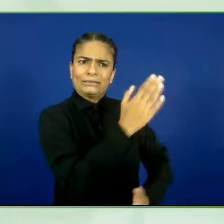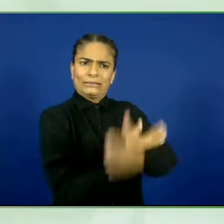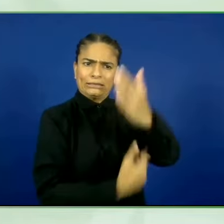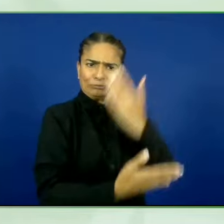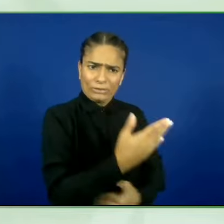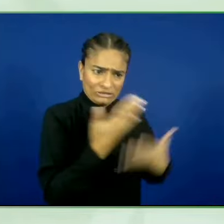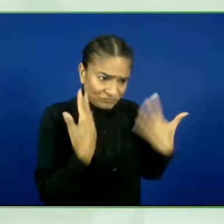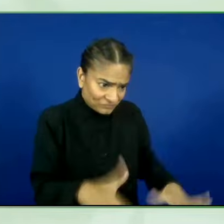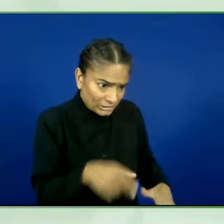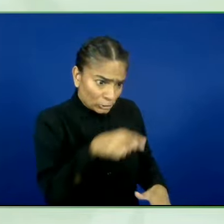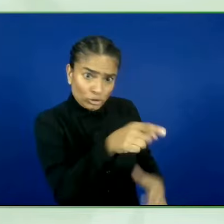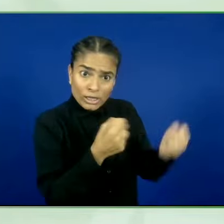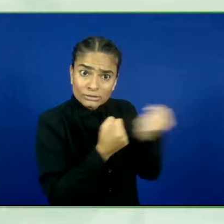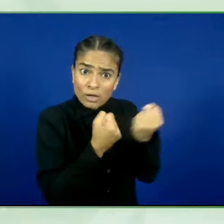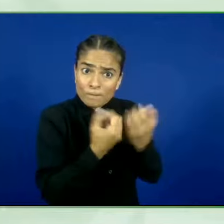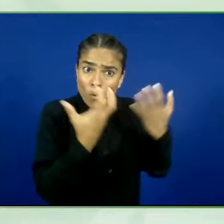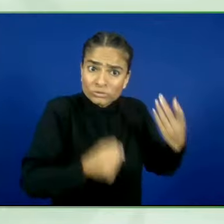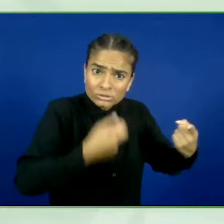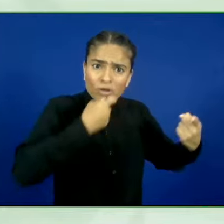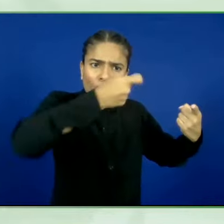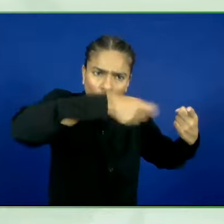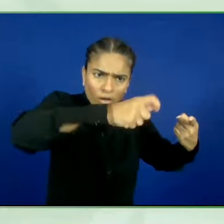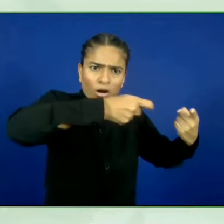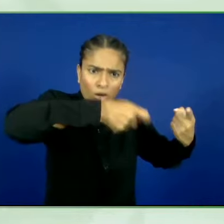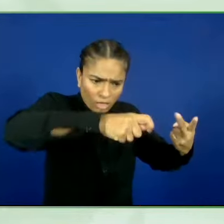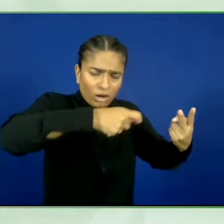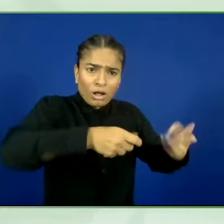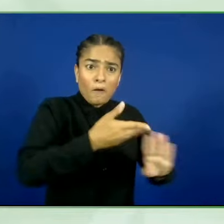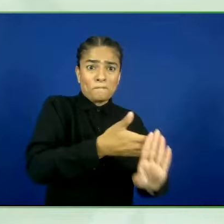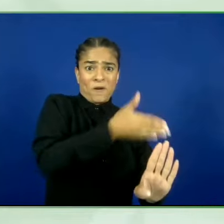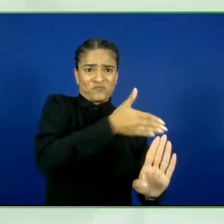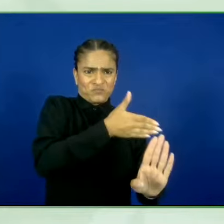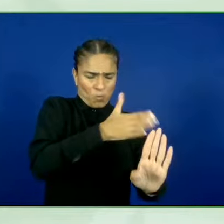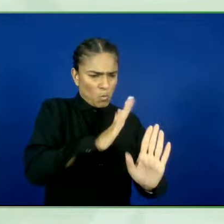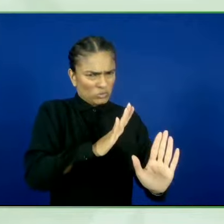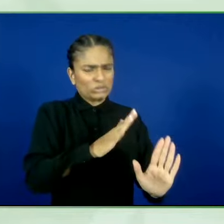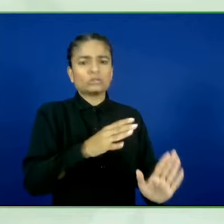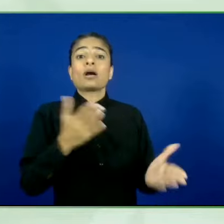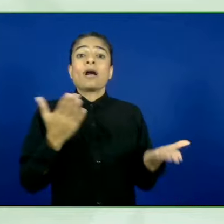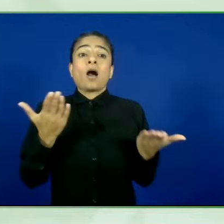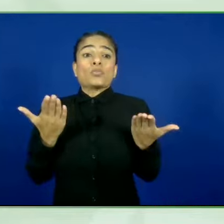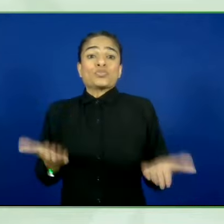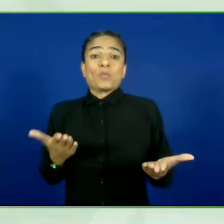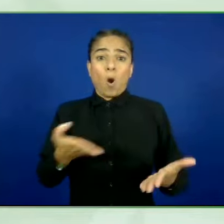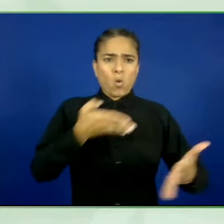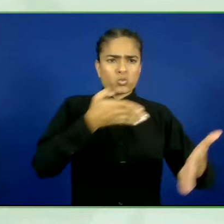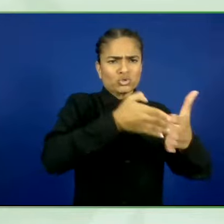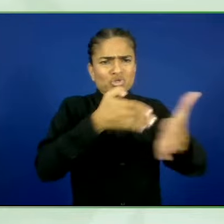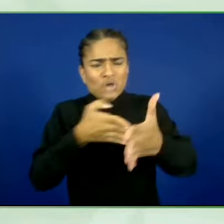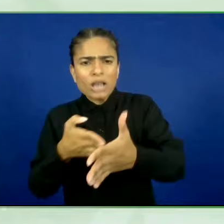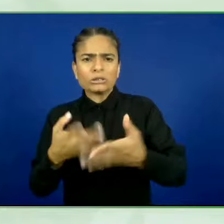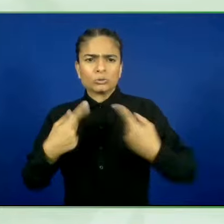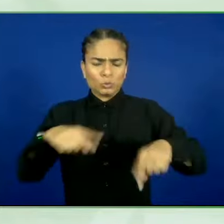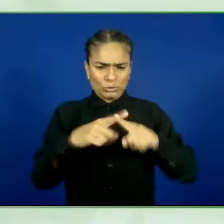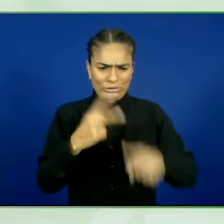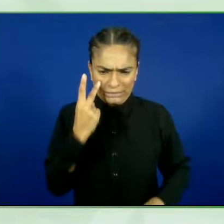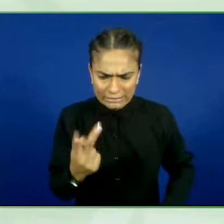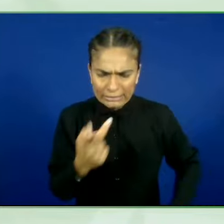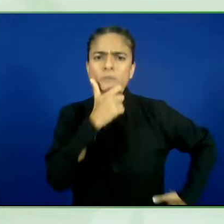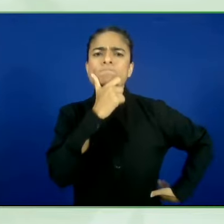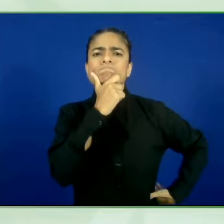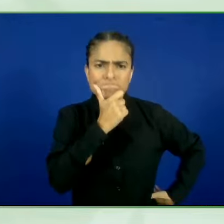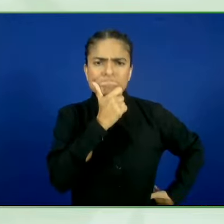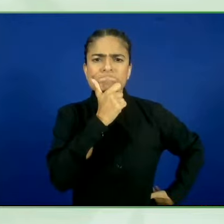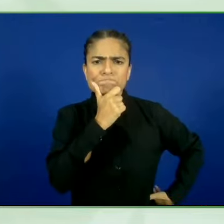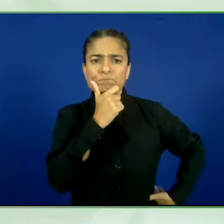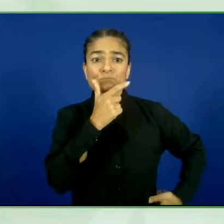So when it comes to the anticipated challenges or challenges encountered, we're looking at this being a case management tool, and